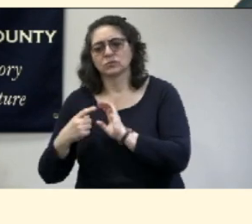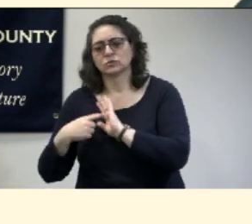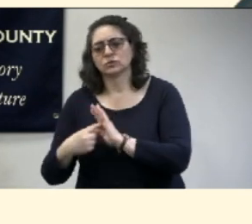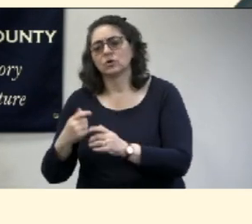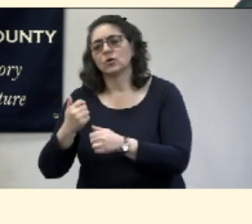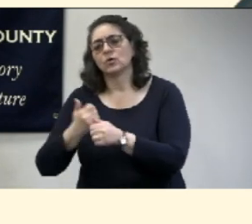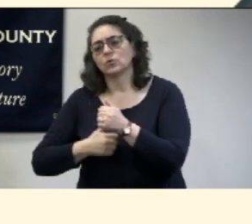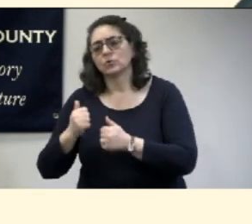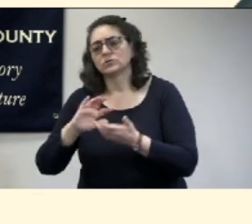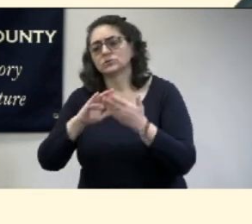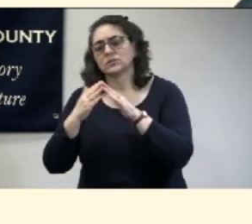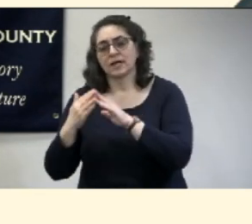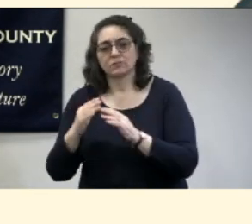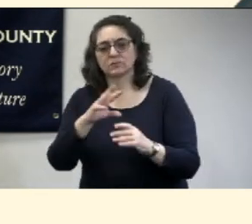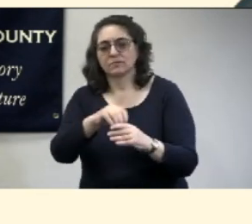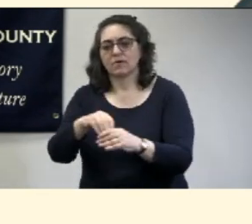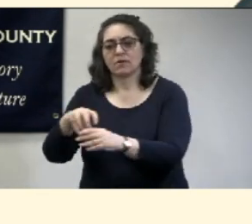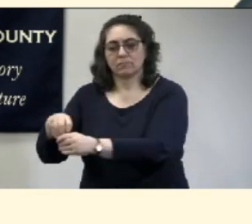that we cover.